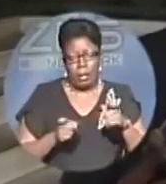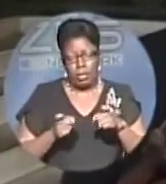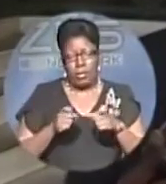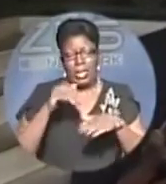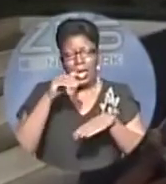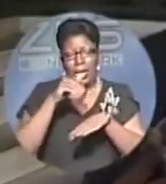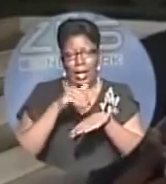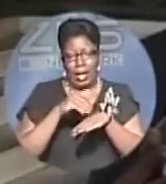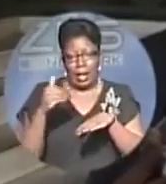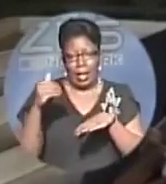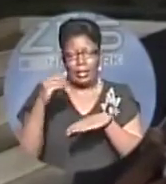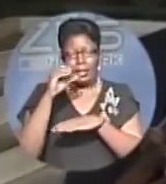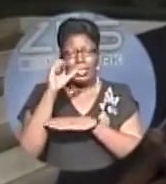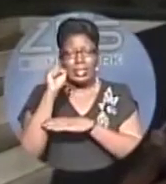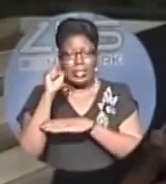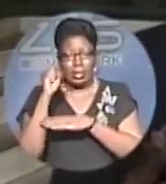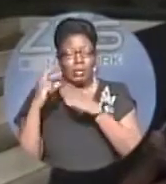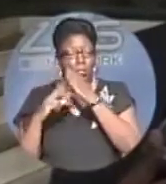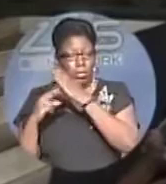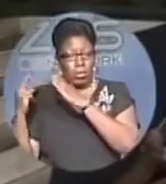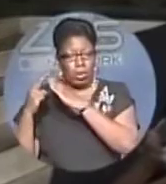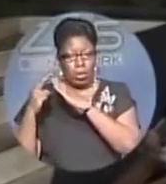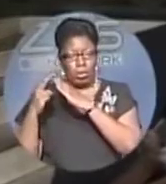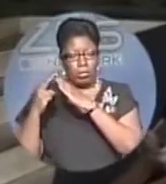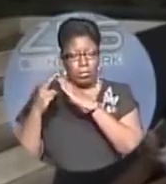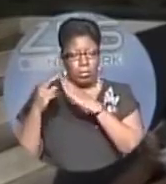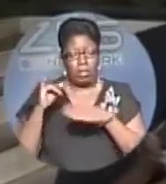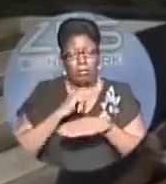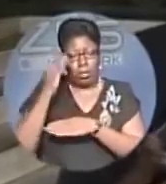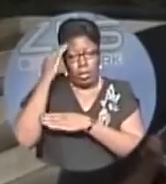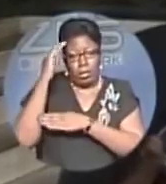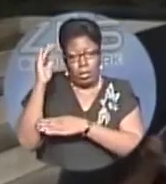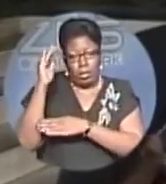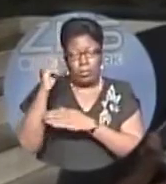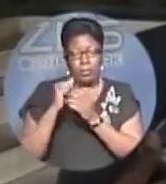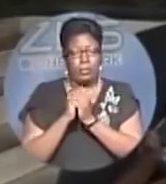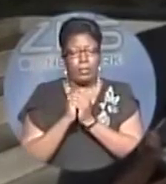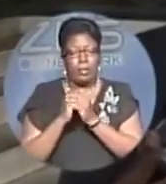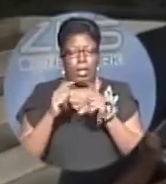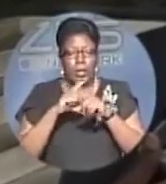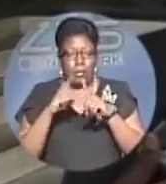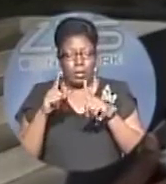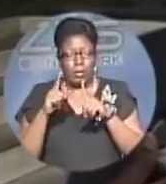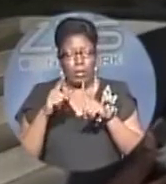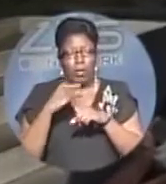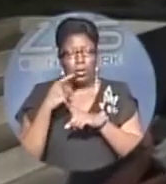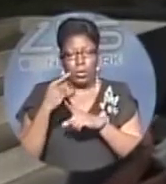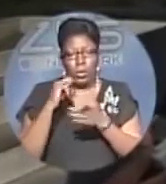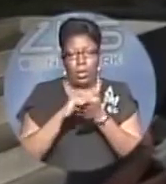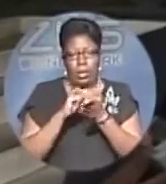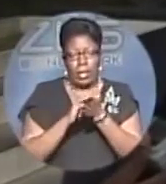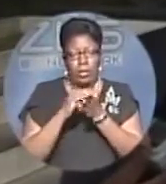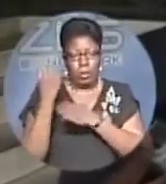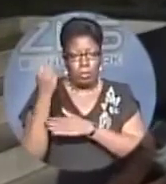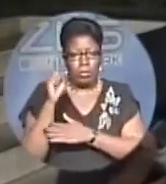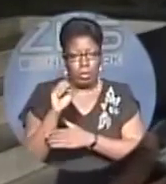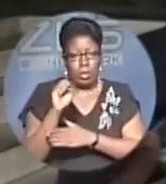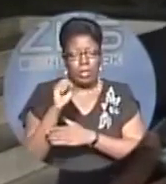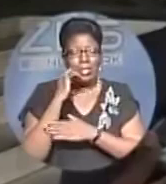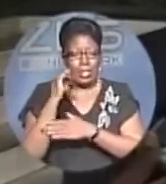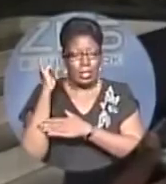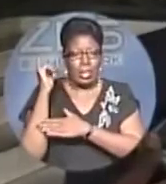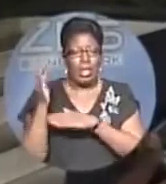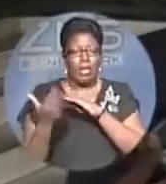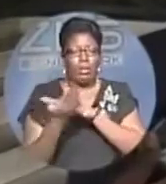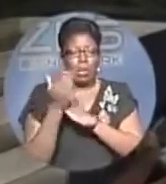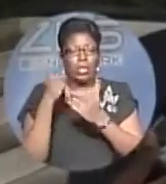to that point, I had no knowledge of it. I was advised that there was going to be a demonstration on yesterday morning, which